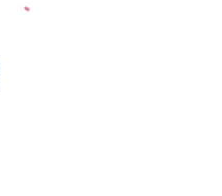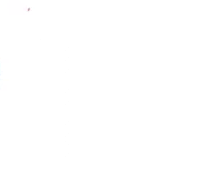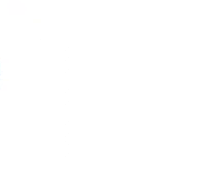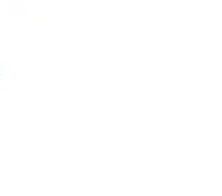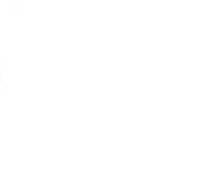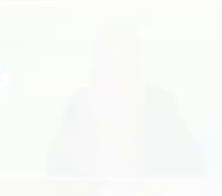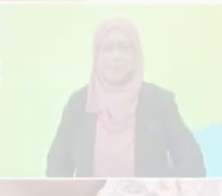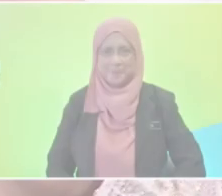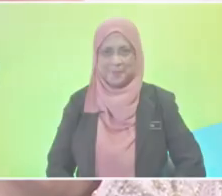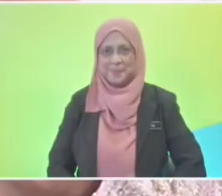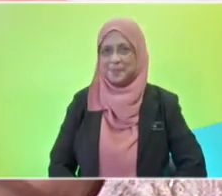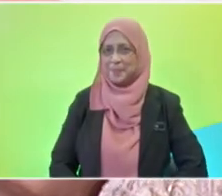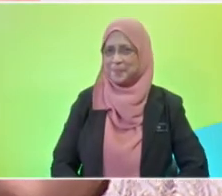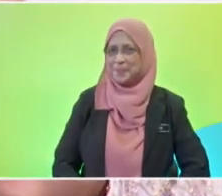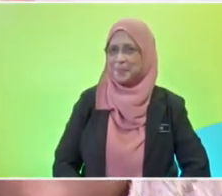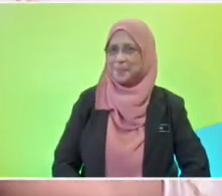KPM.